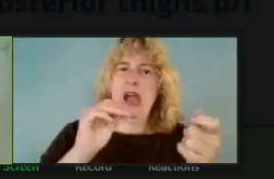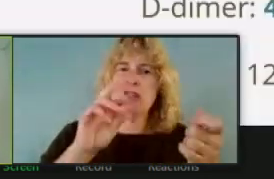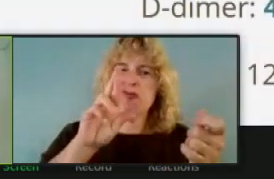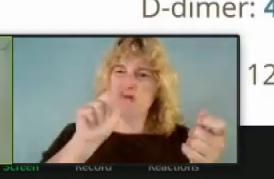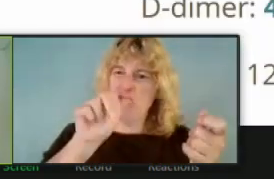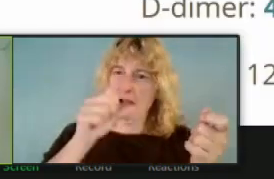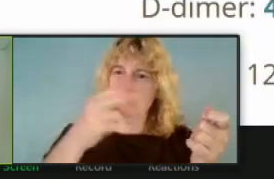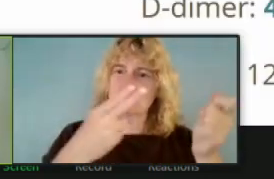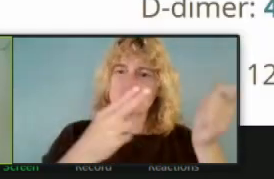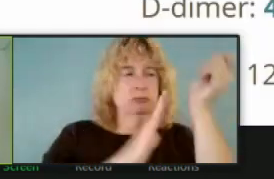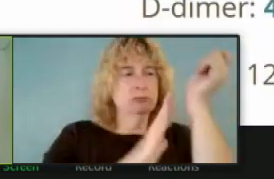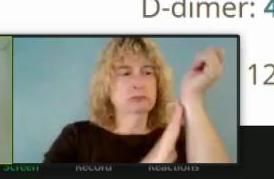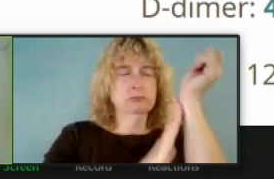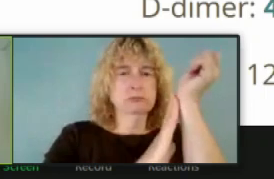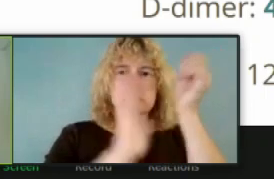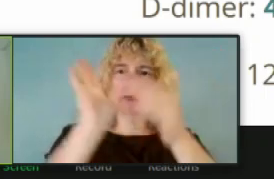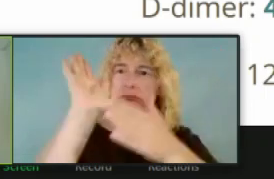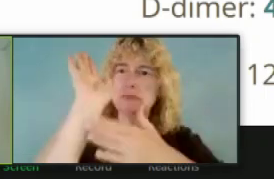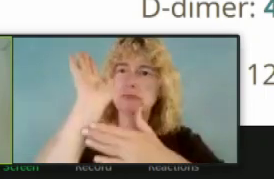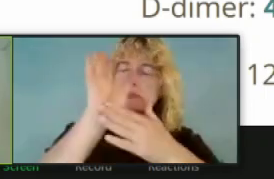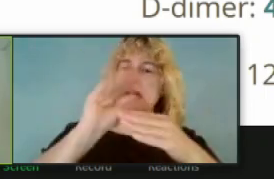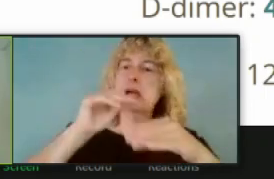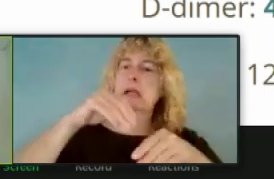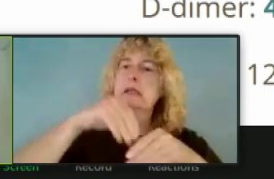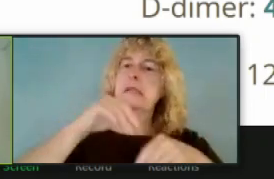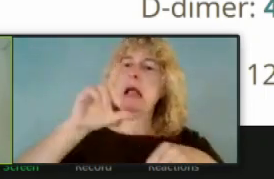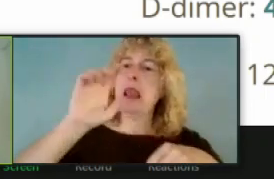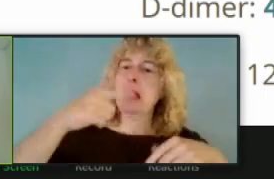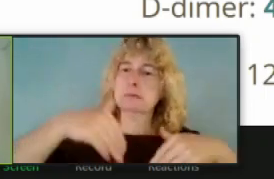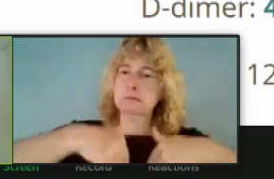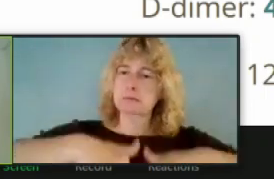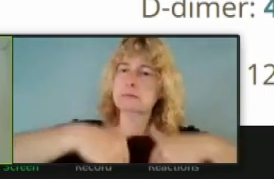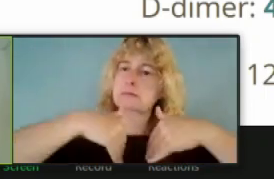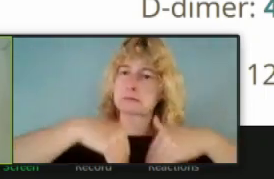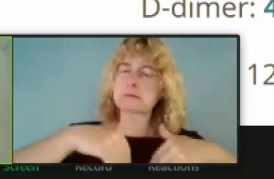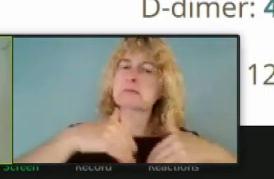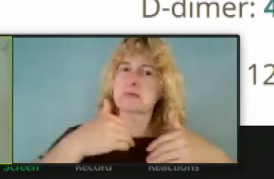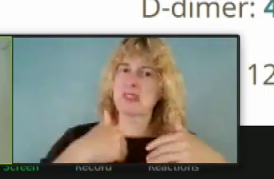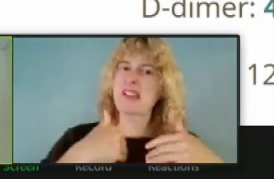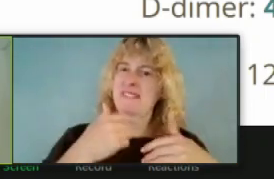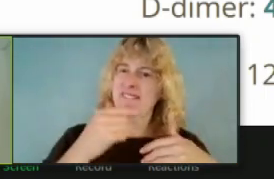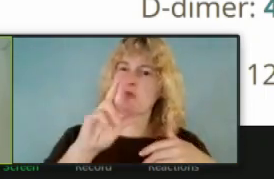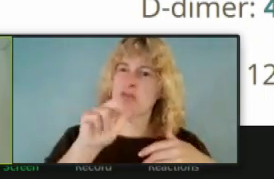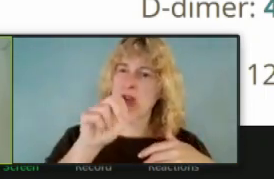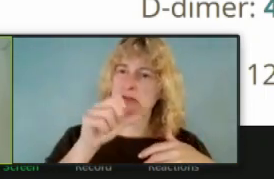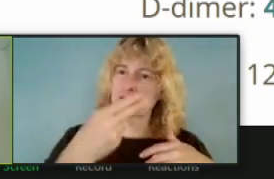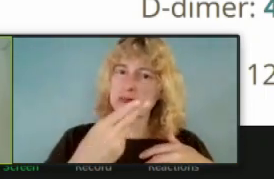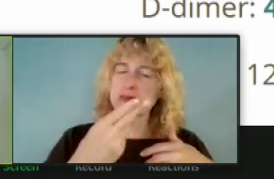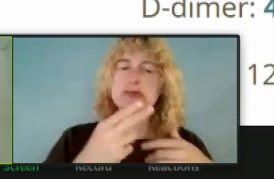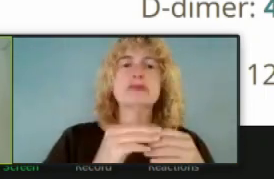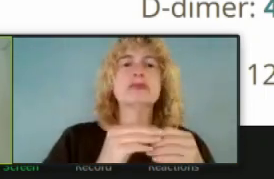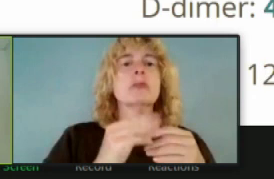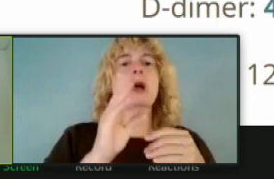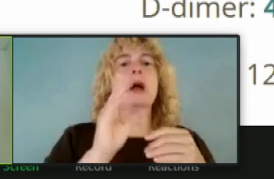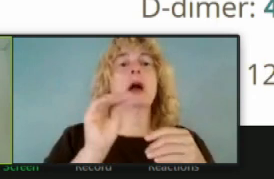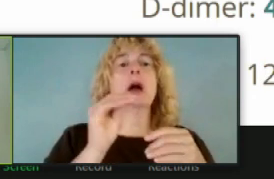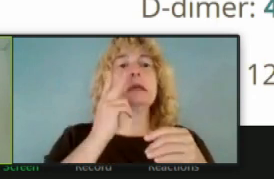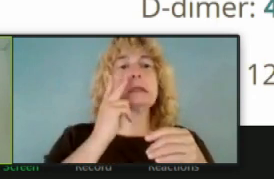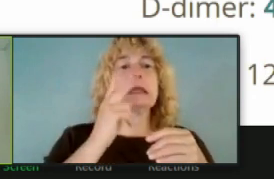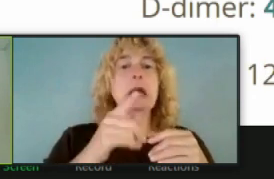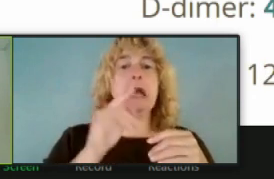thighs. And we did the basic labs, and you can see here, his infection fighting cells, the white blood cells,